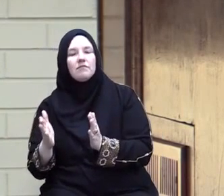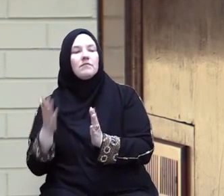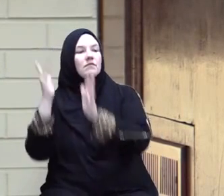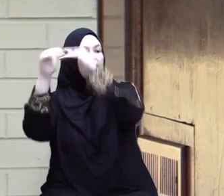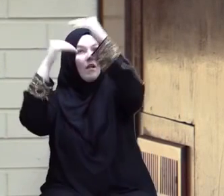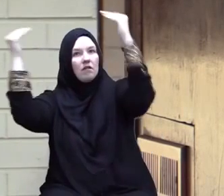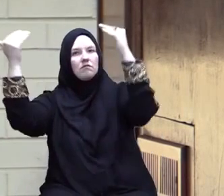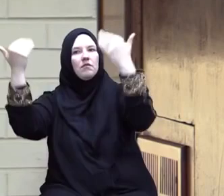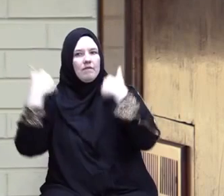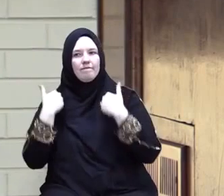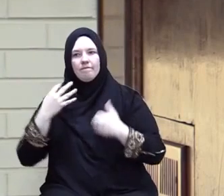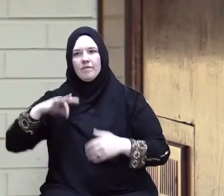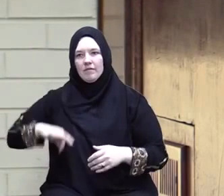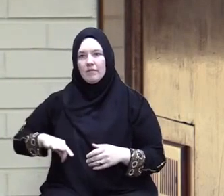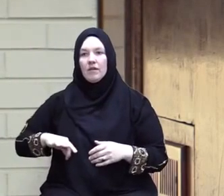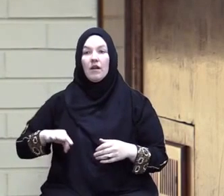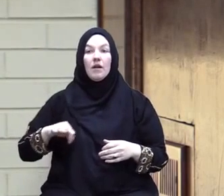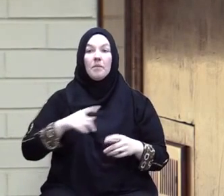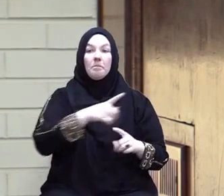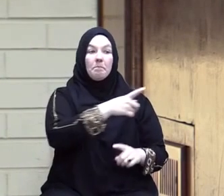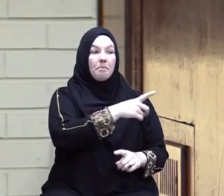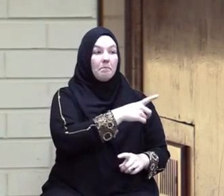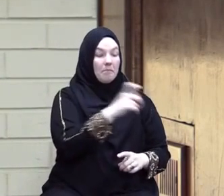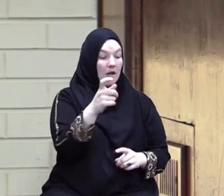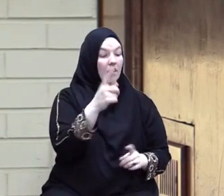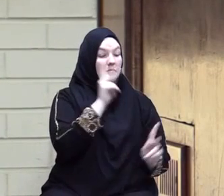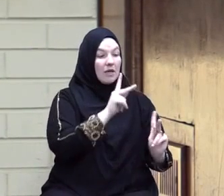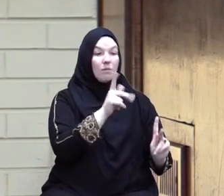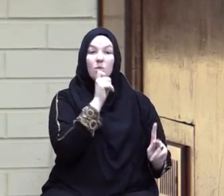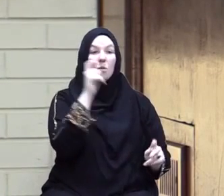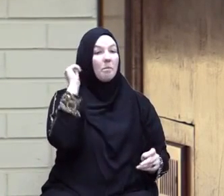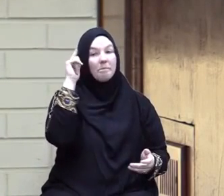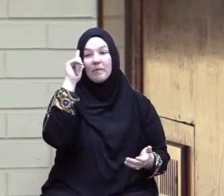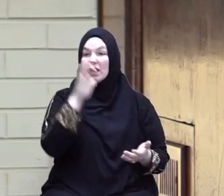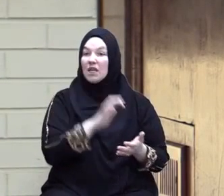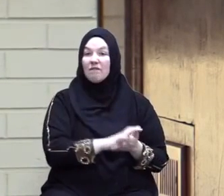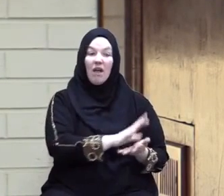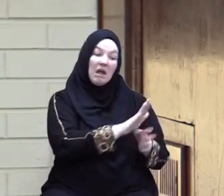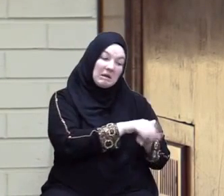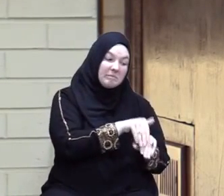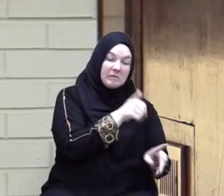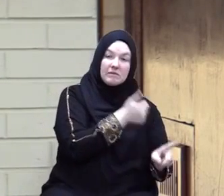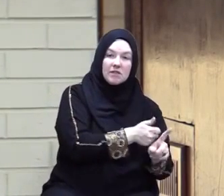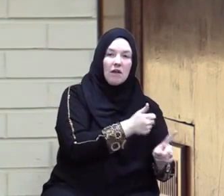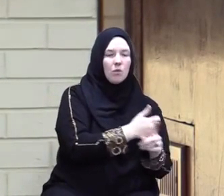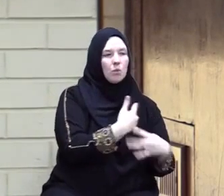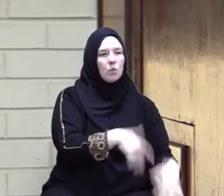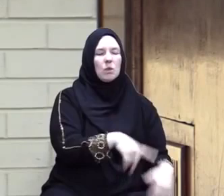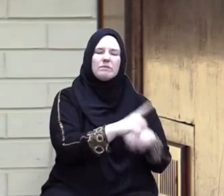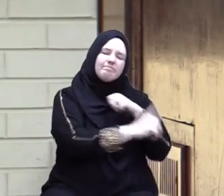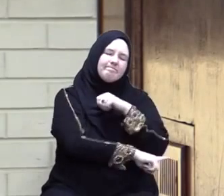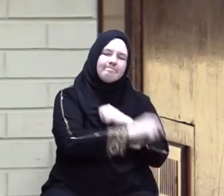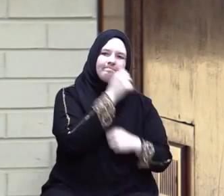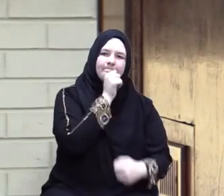What are they doing? These people have sickness in their heart. In their heart is a disease. What is the name of that